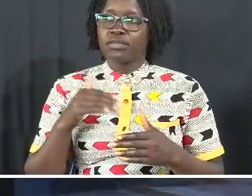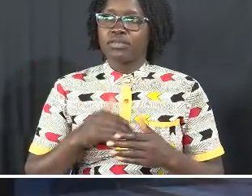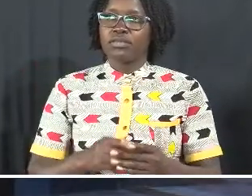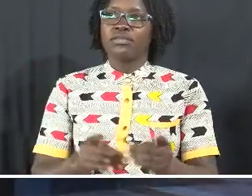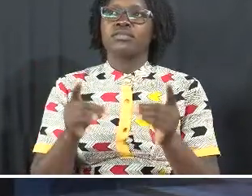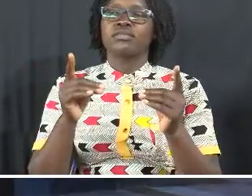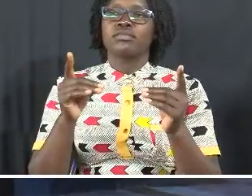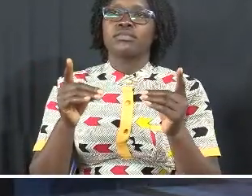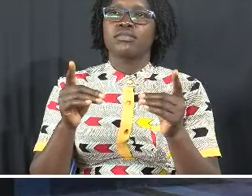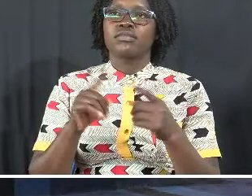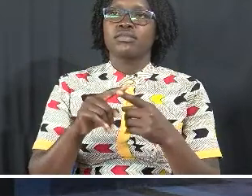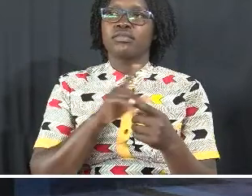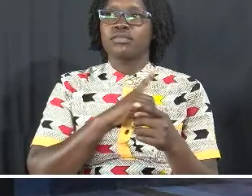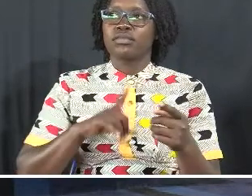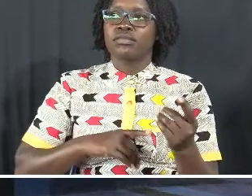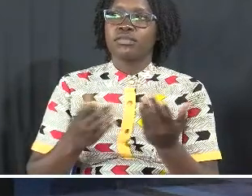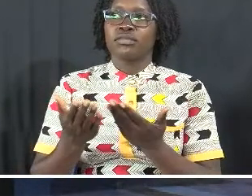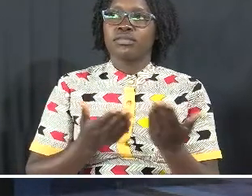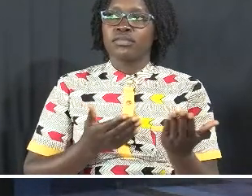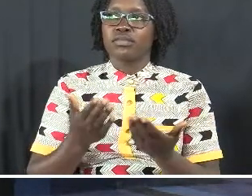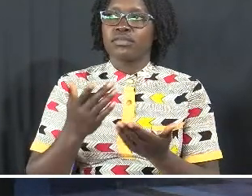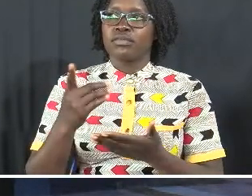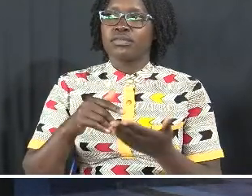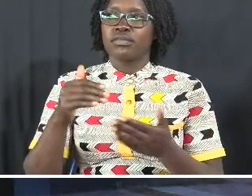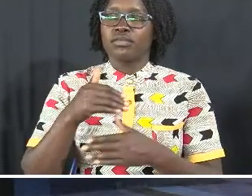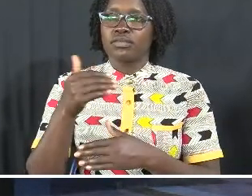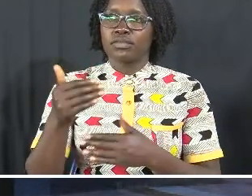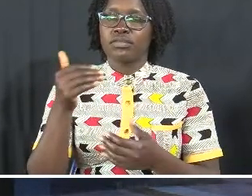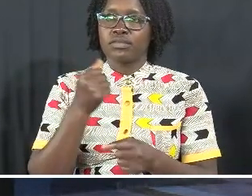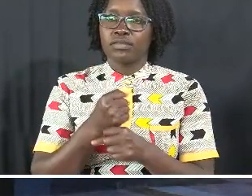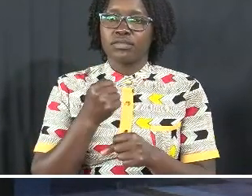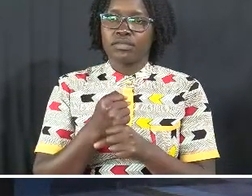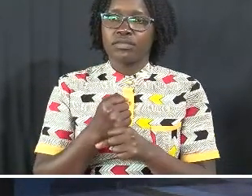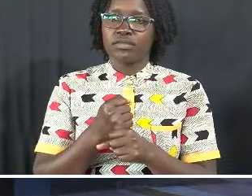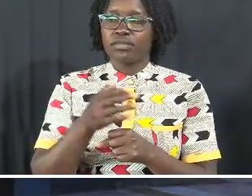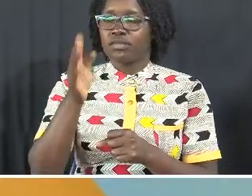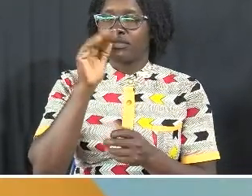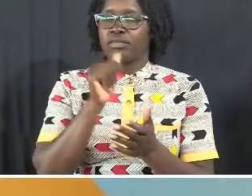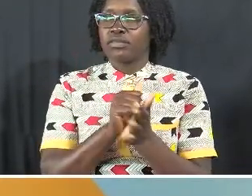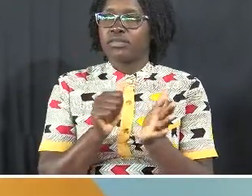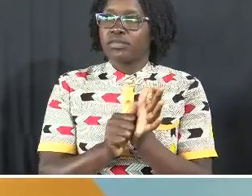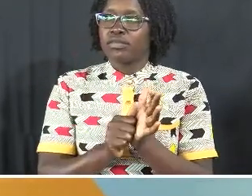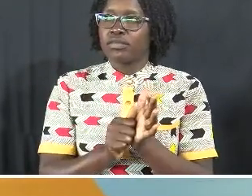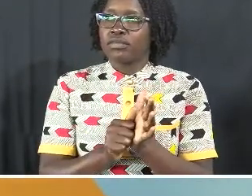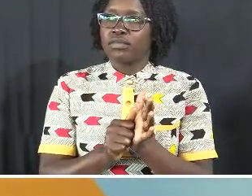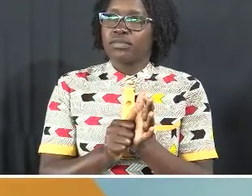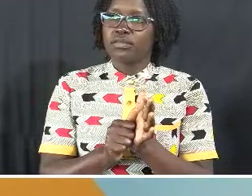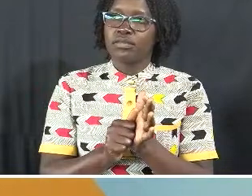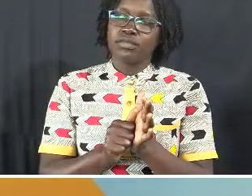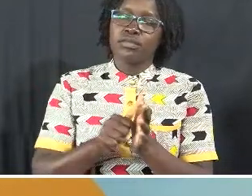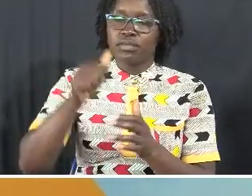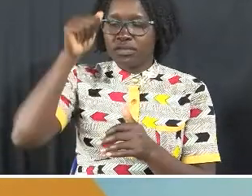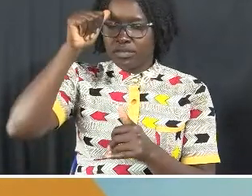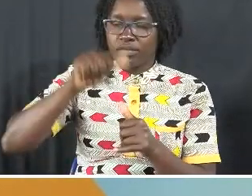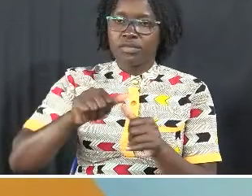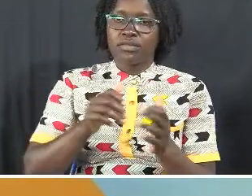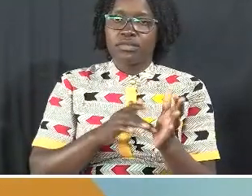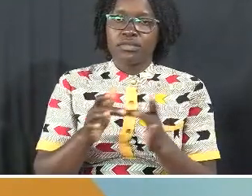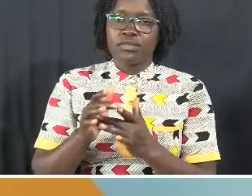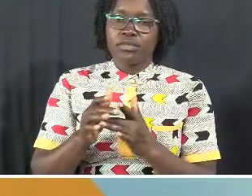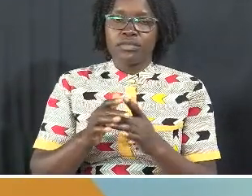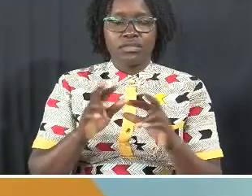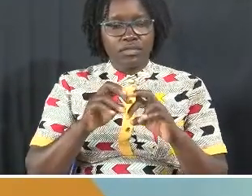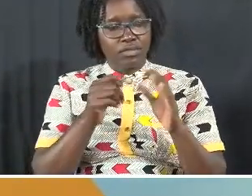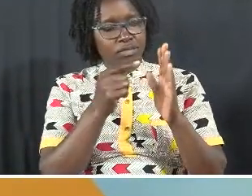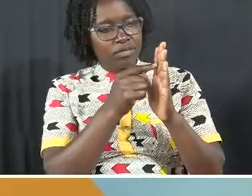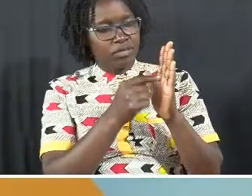service. What else do I need to do to be on God's agenda? Remember Jesus' checklist I